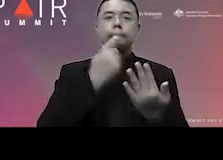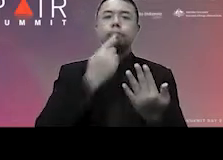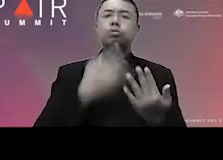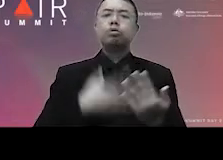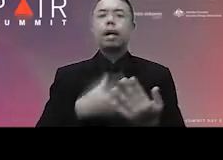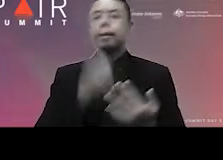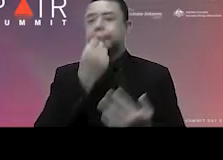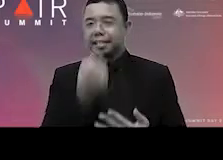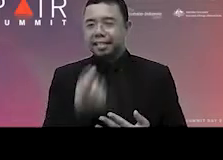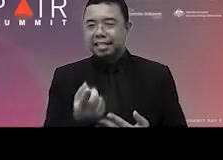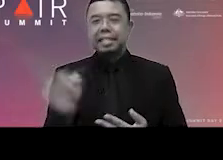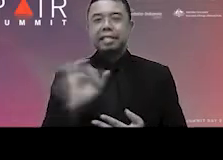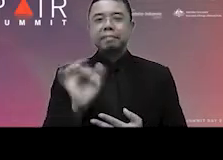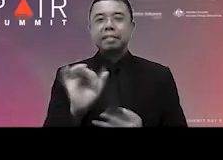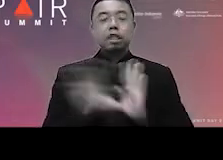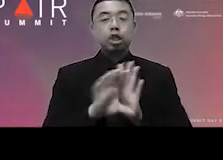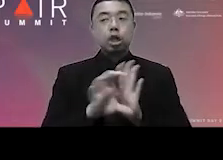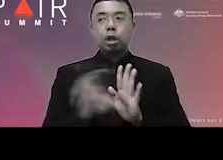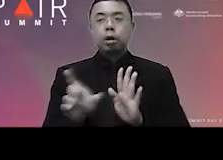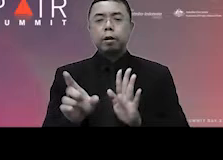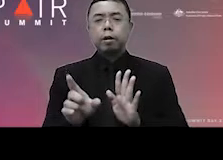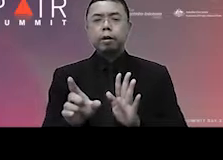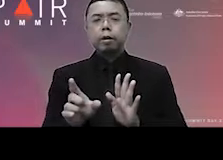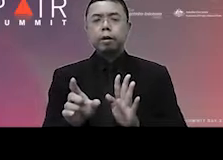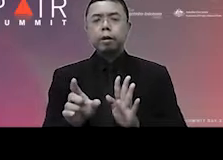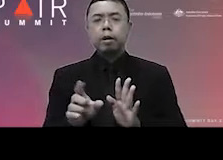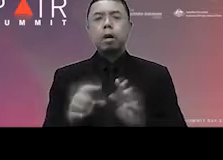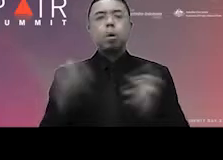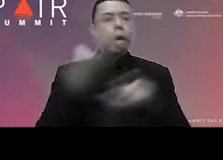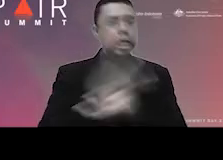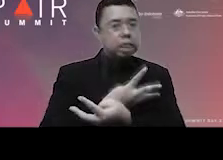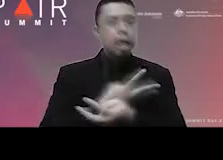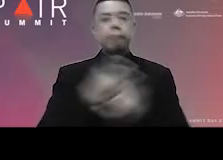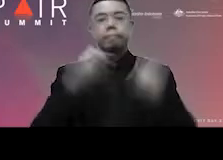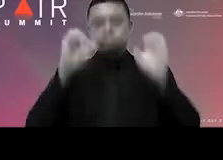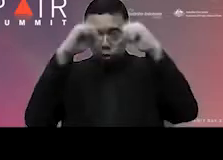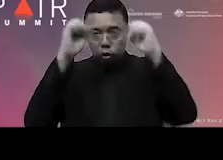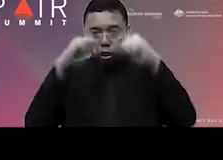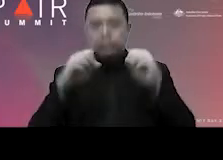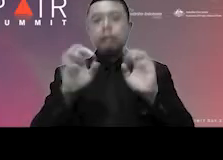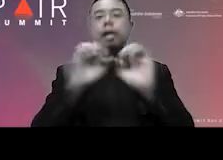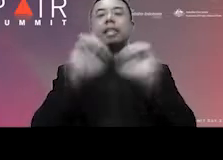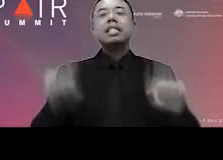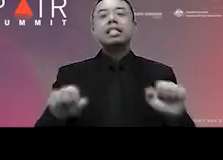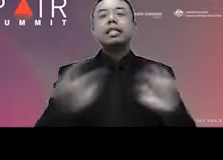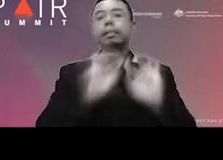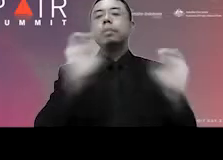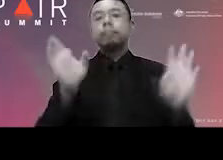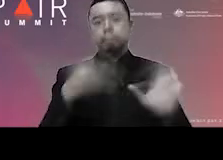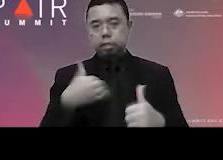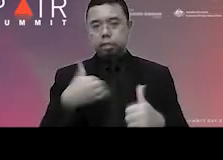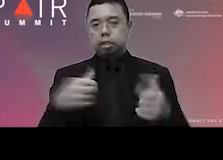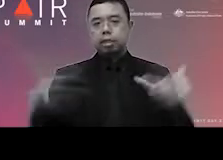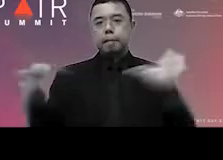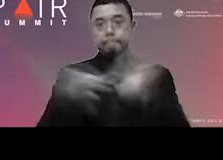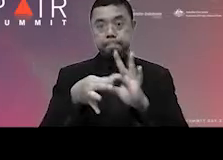Drive. Ideally speaking, each system can communicate with each other, but in the actual